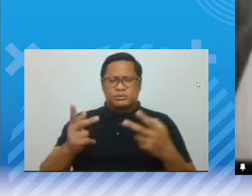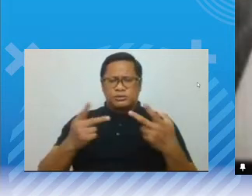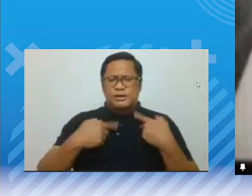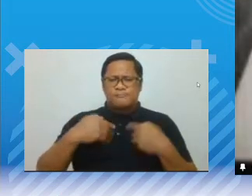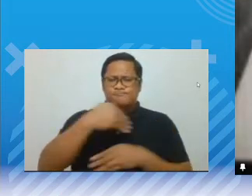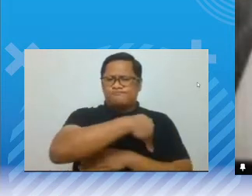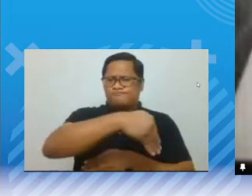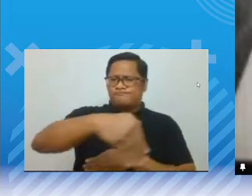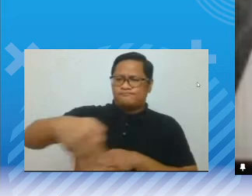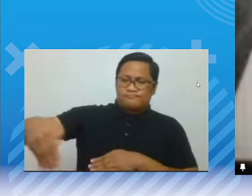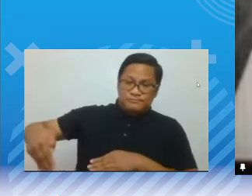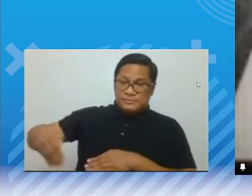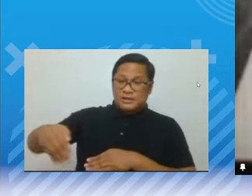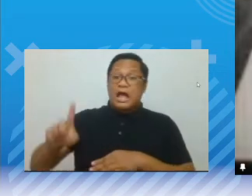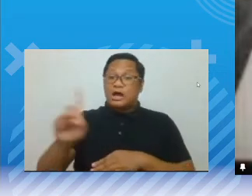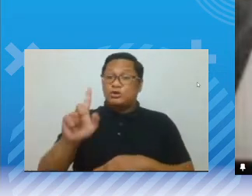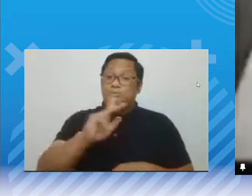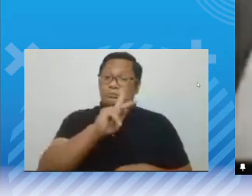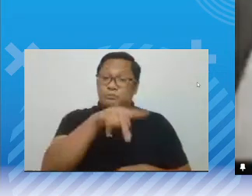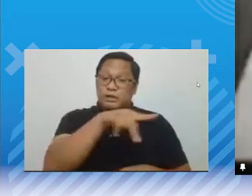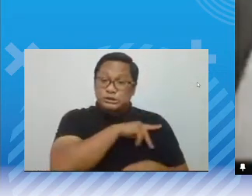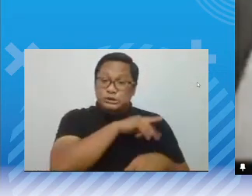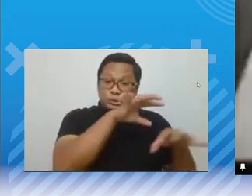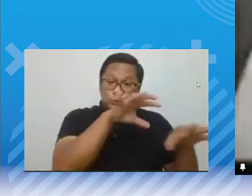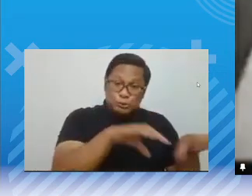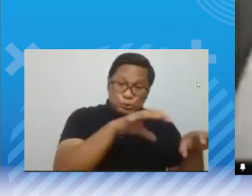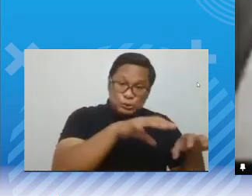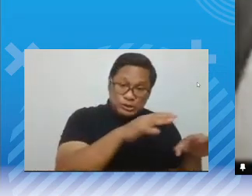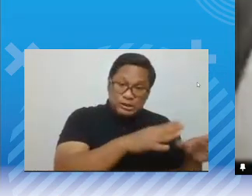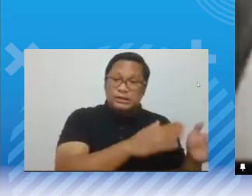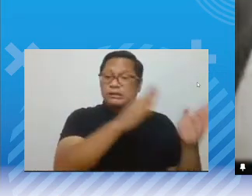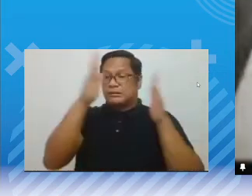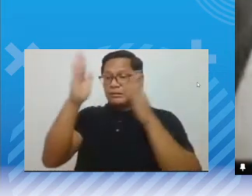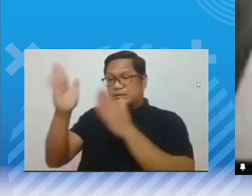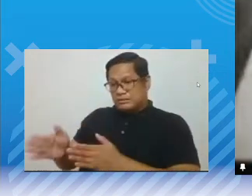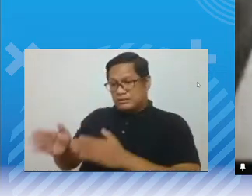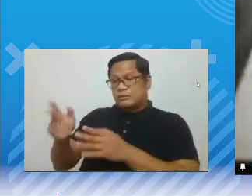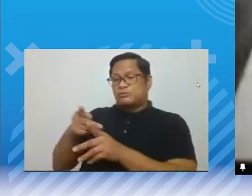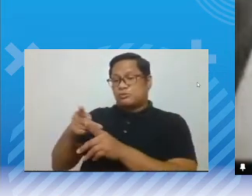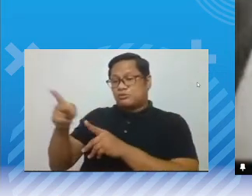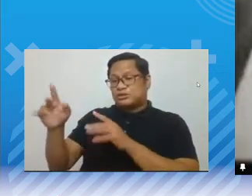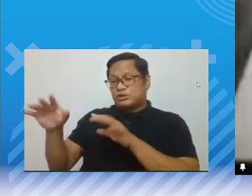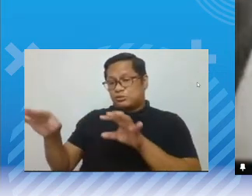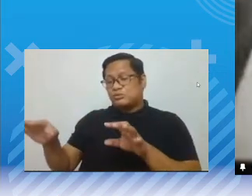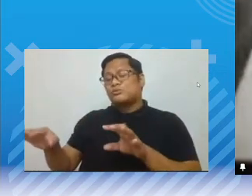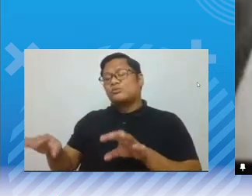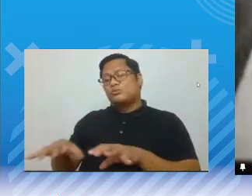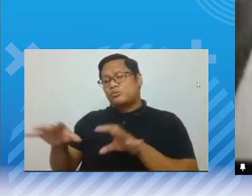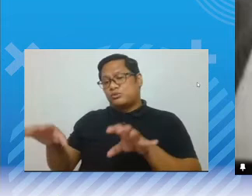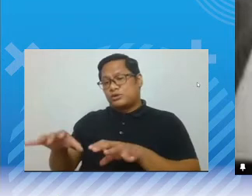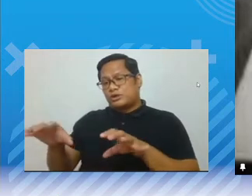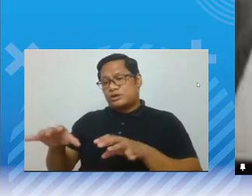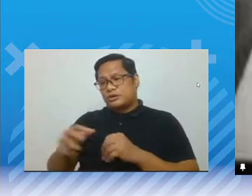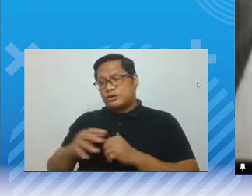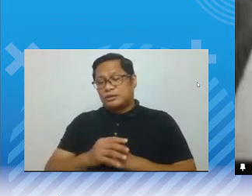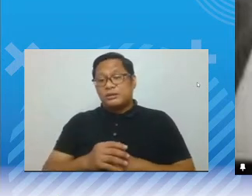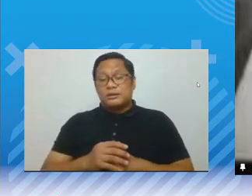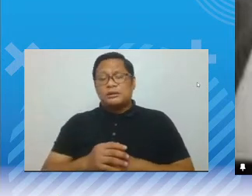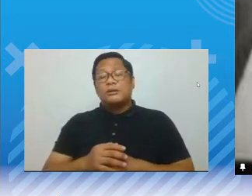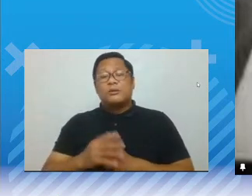between personal work and between professional work and their personal lives,